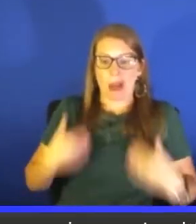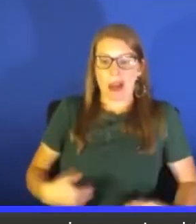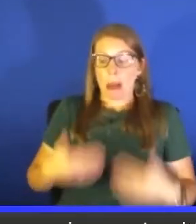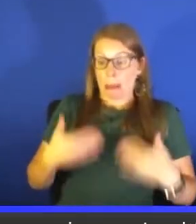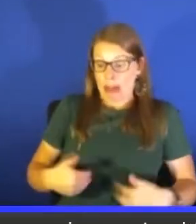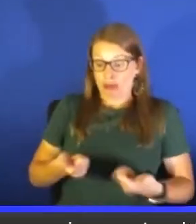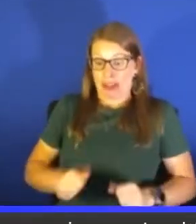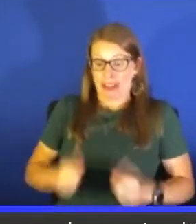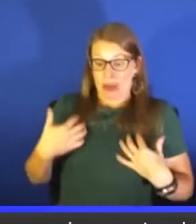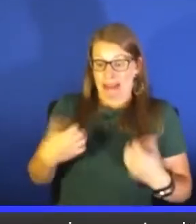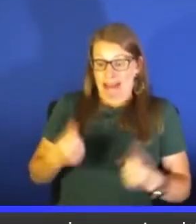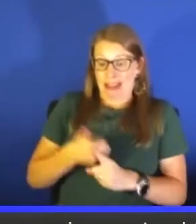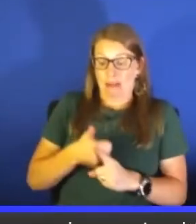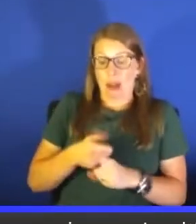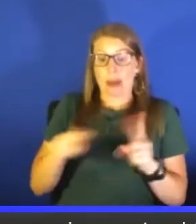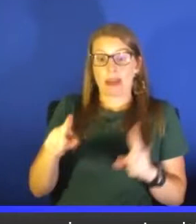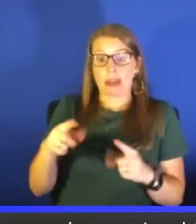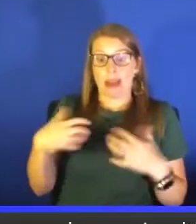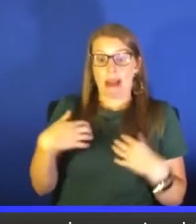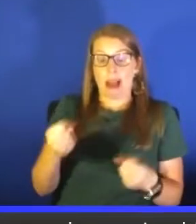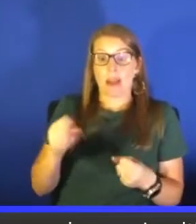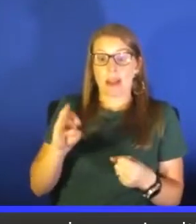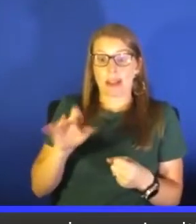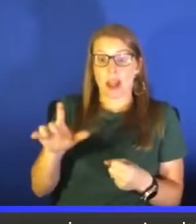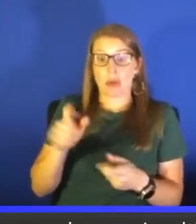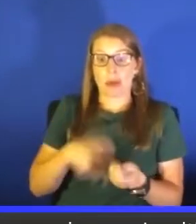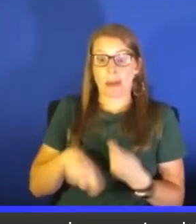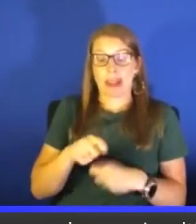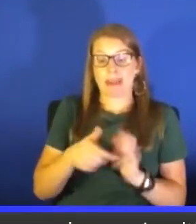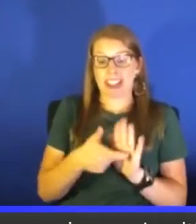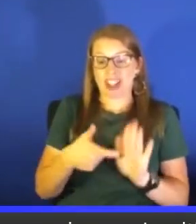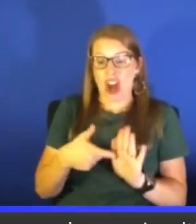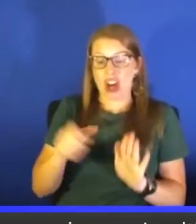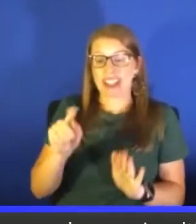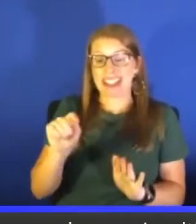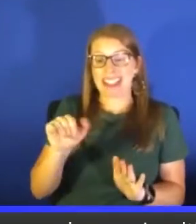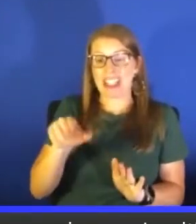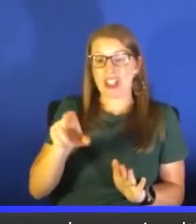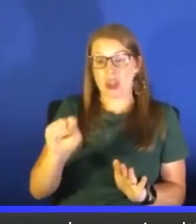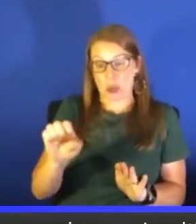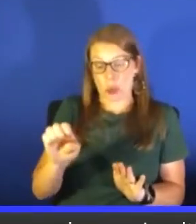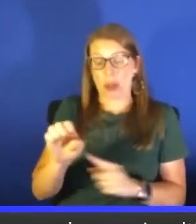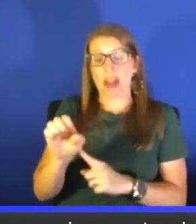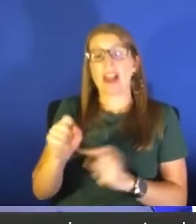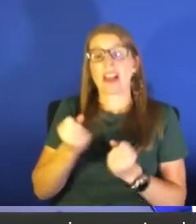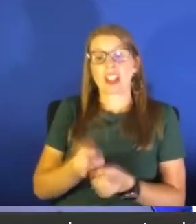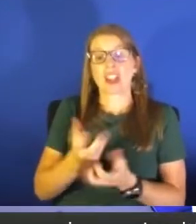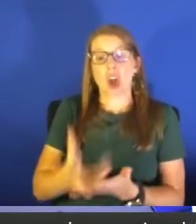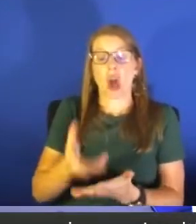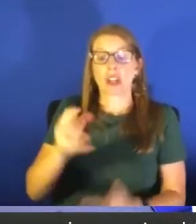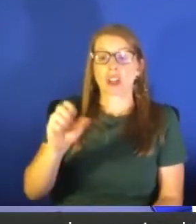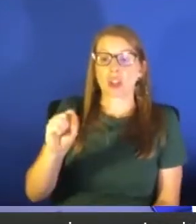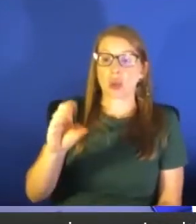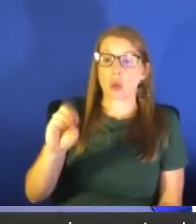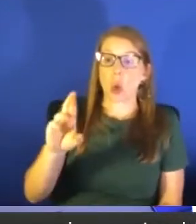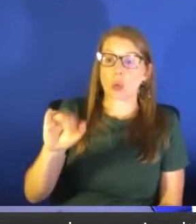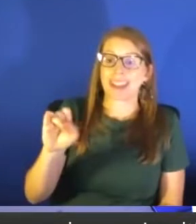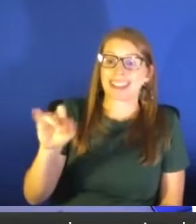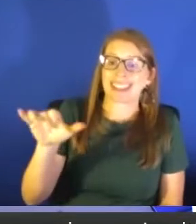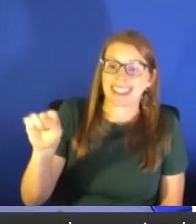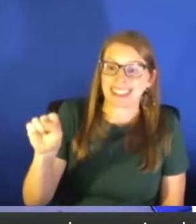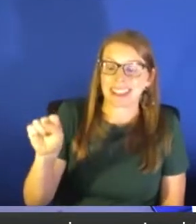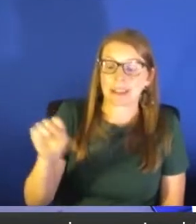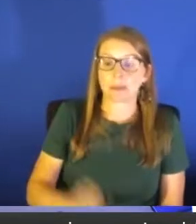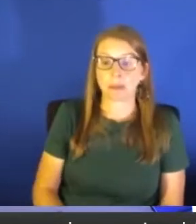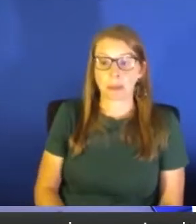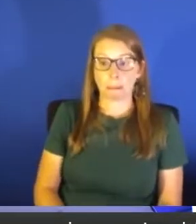over time, those healthy cells get replaced by scar tissue, and that's ultimately what can lead to cirrhosis. All right. Okay. Has COVID been